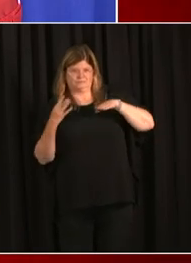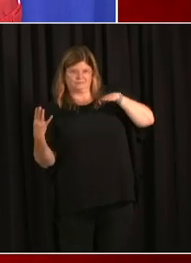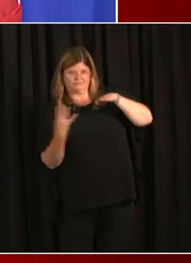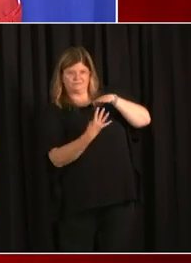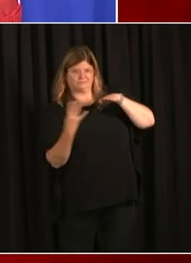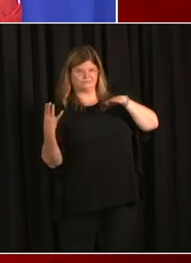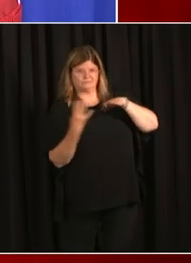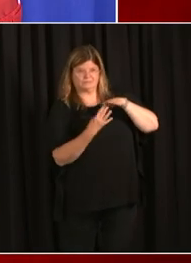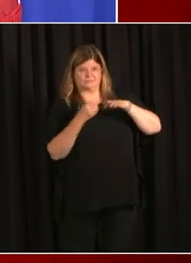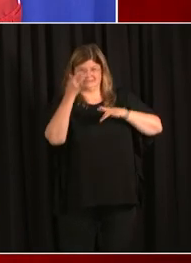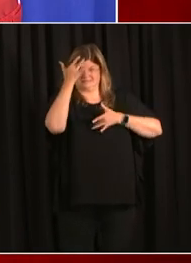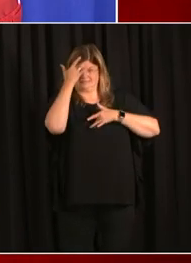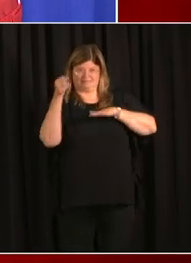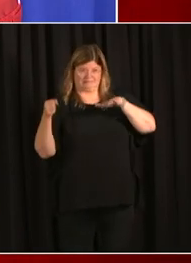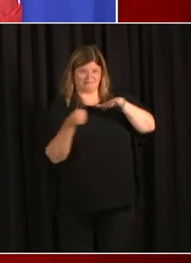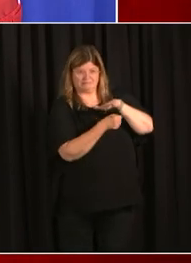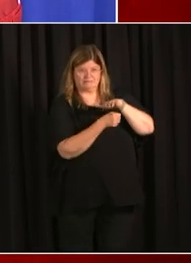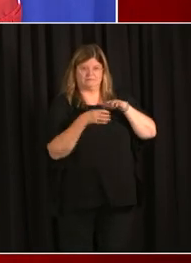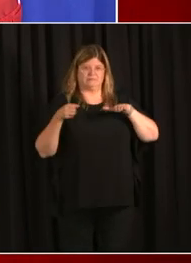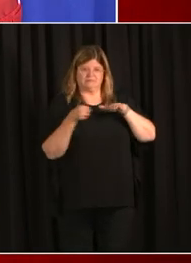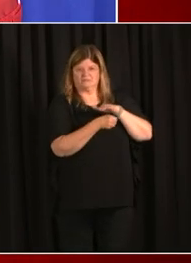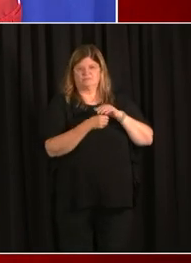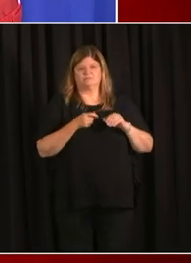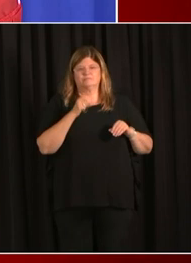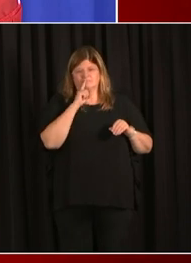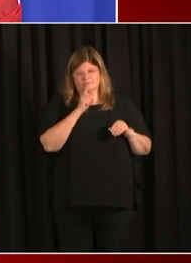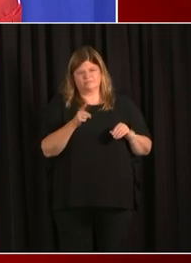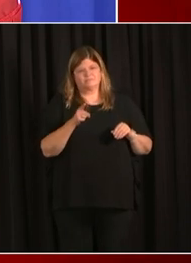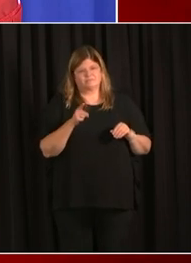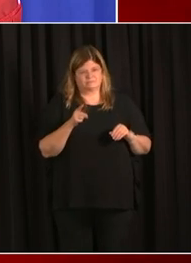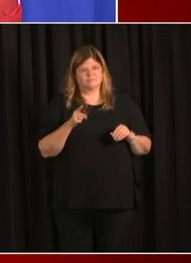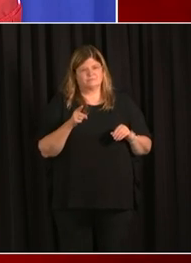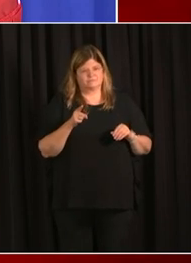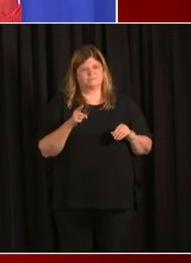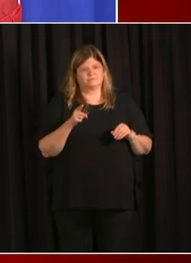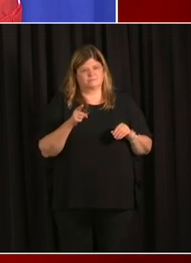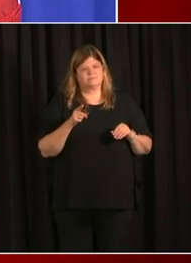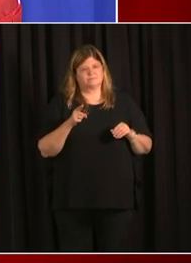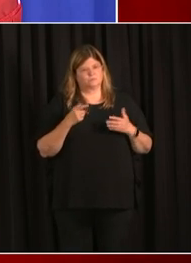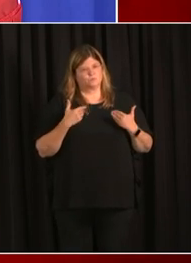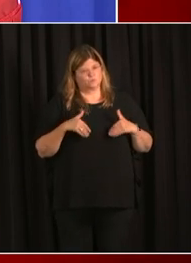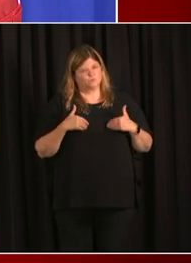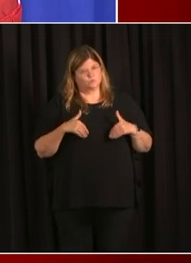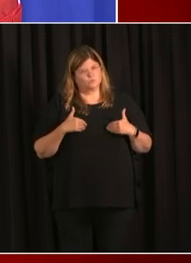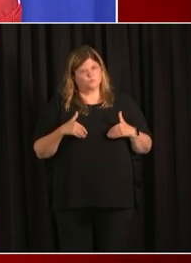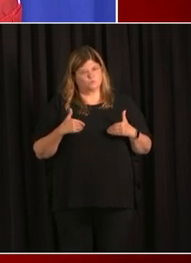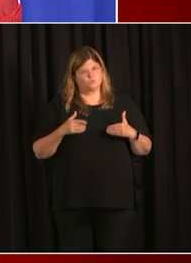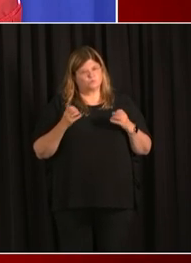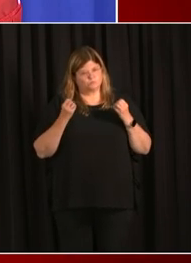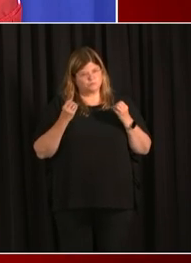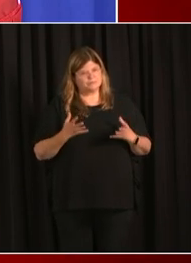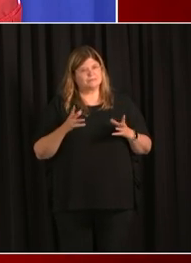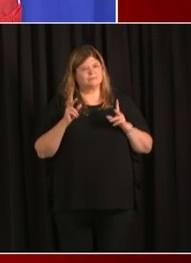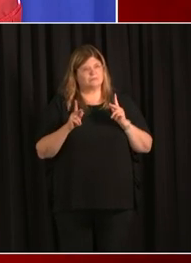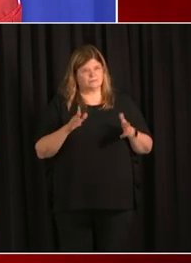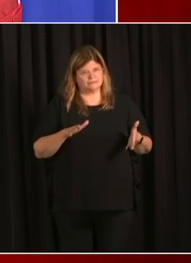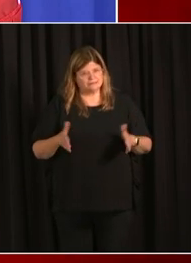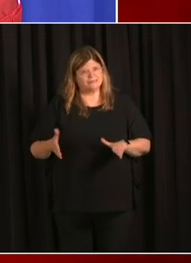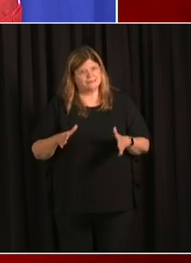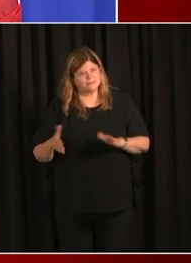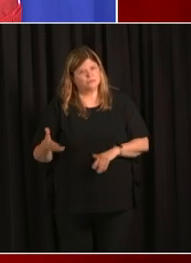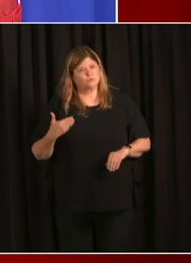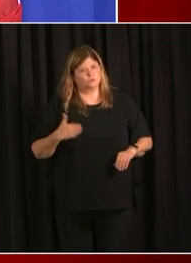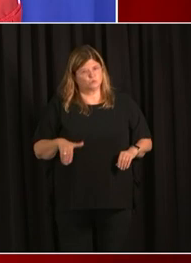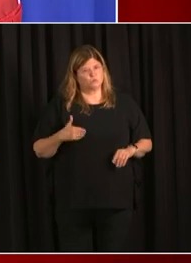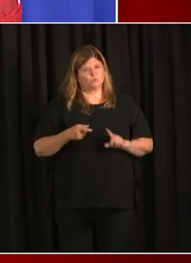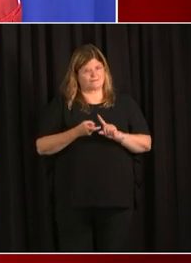sick. Certainly, I think it's tragic, the number of people who have died